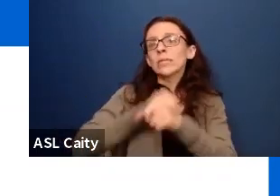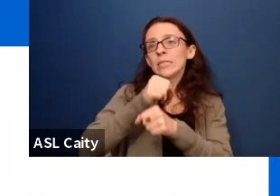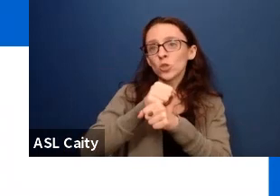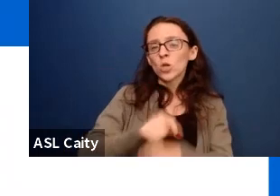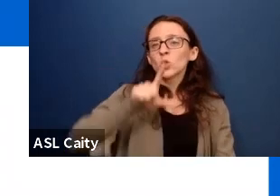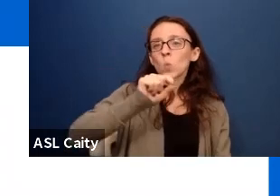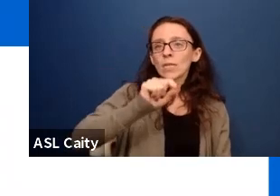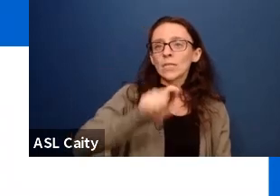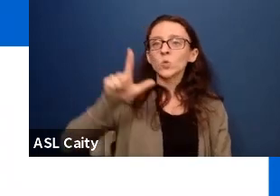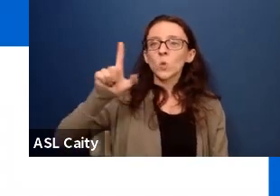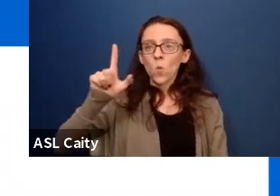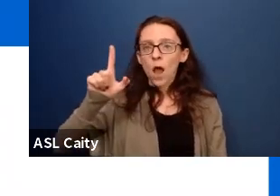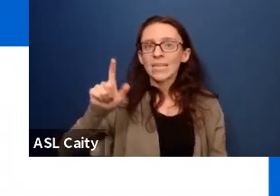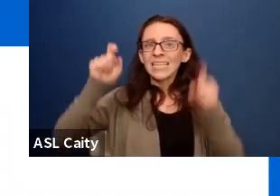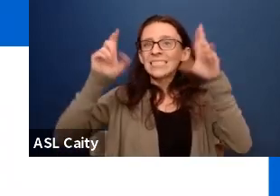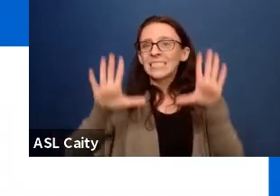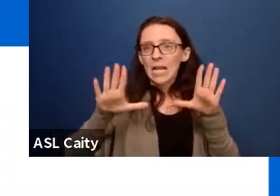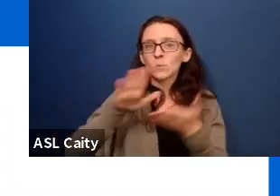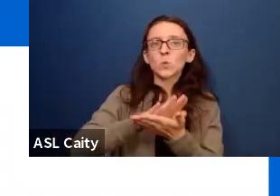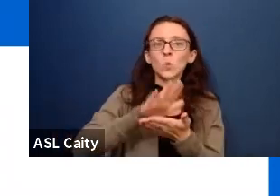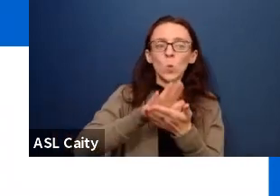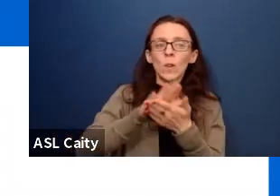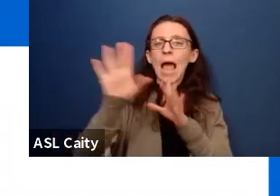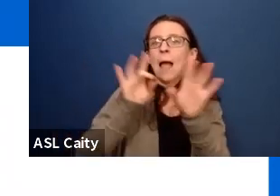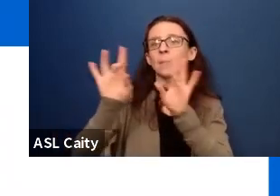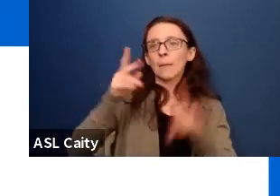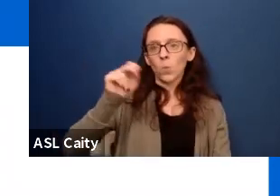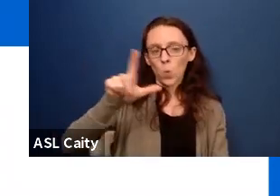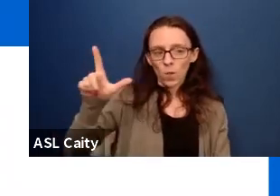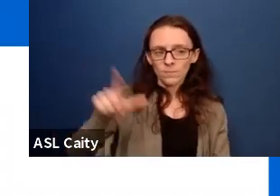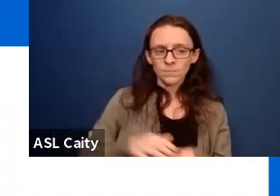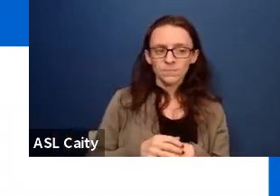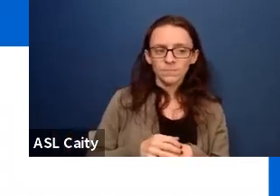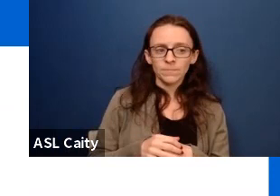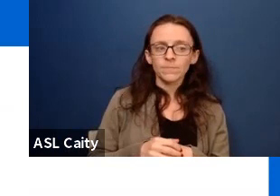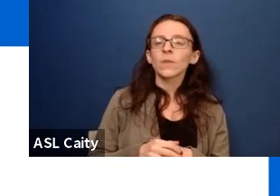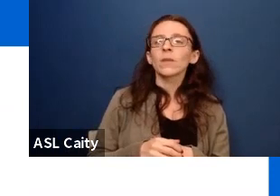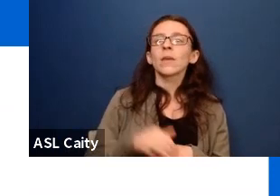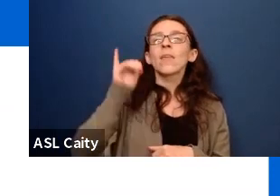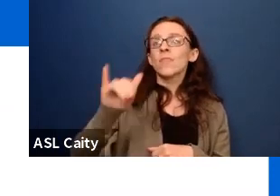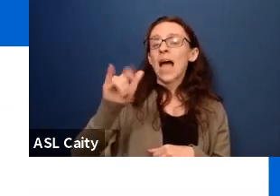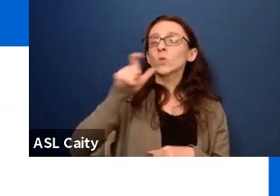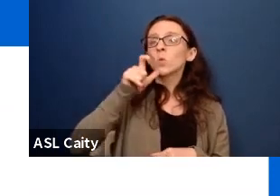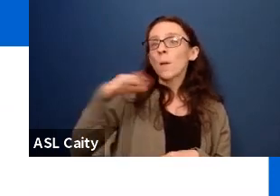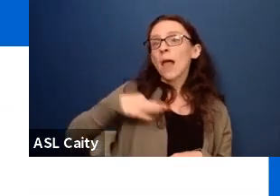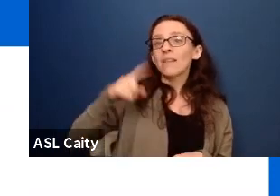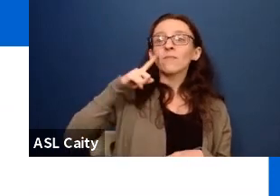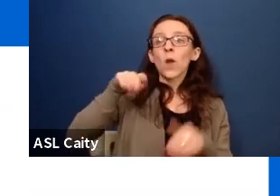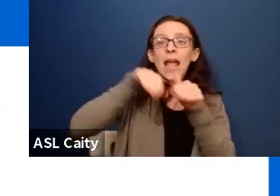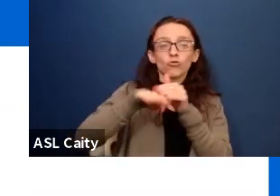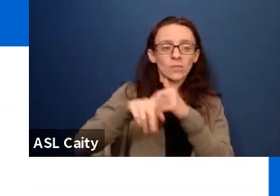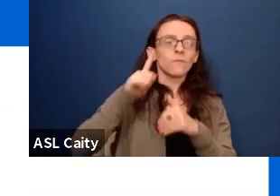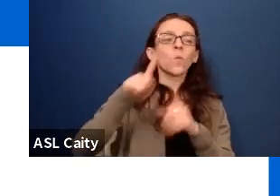exam schools applicant pool. So those are students who applied for entry for fall of